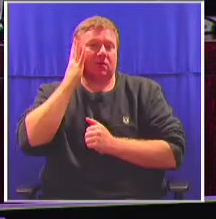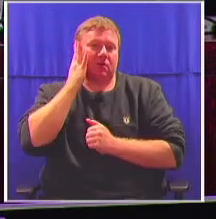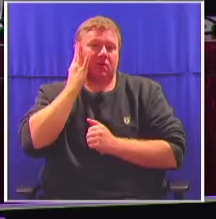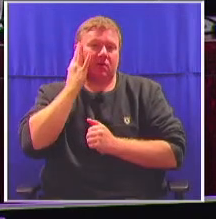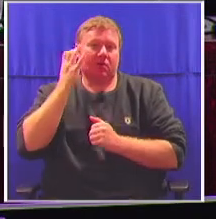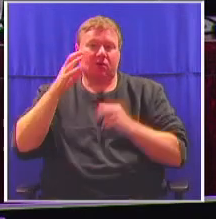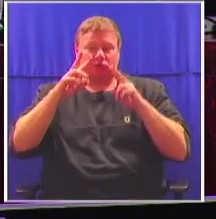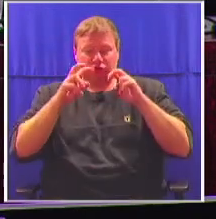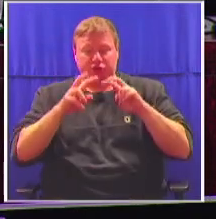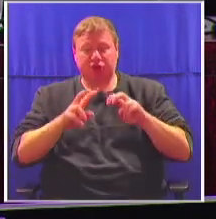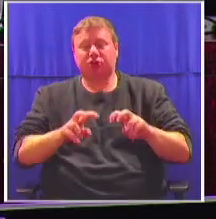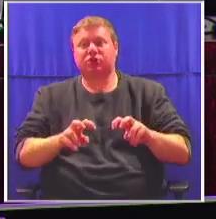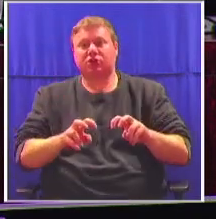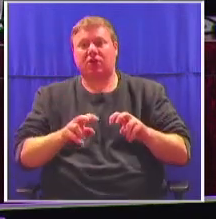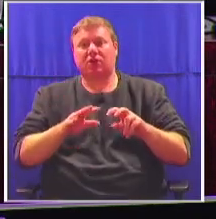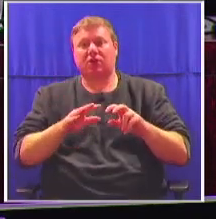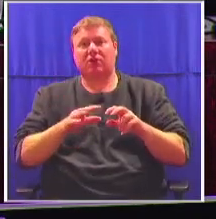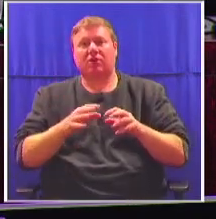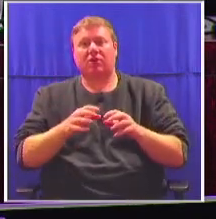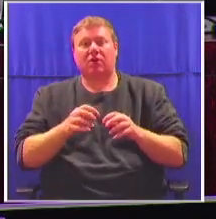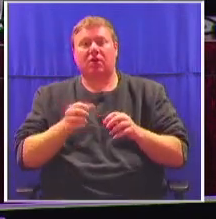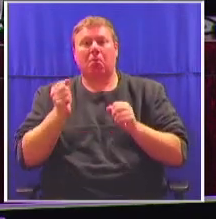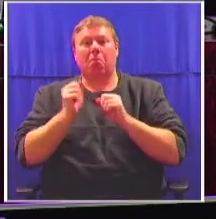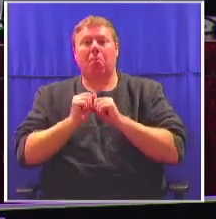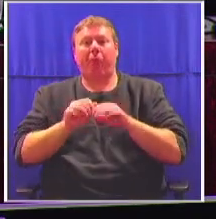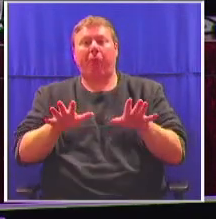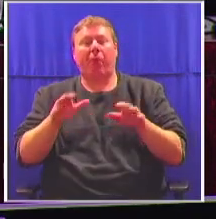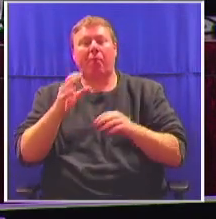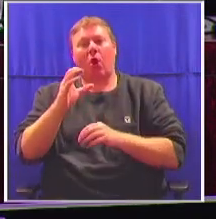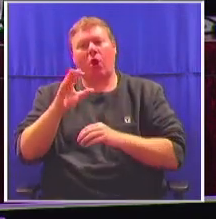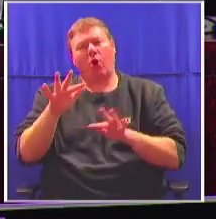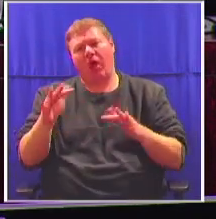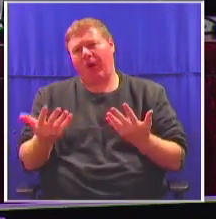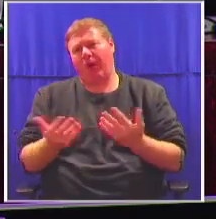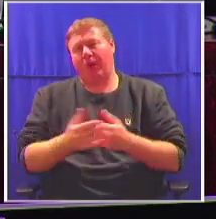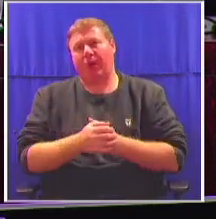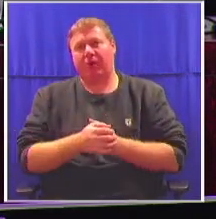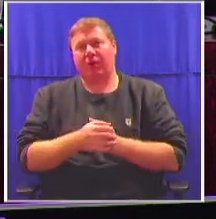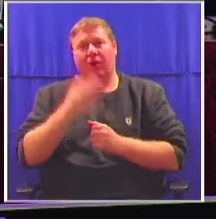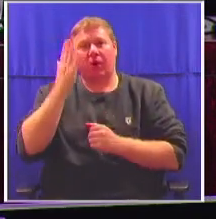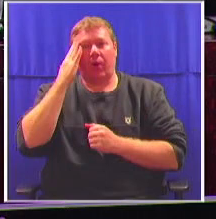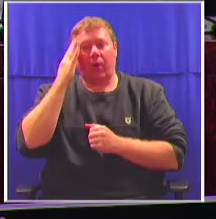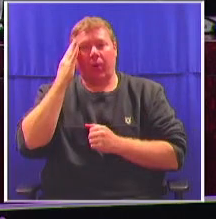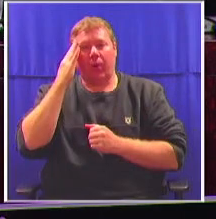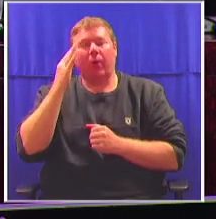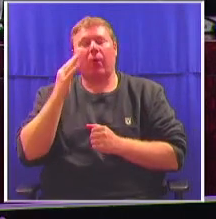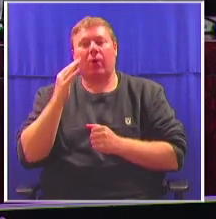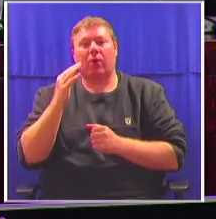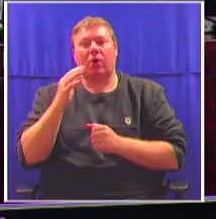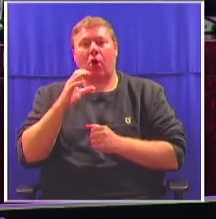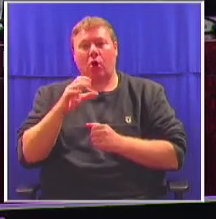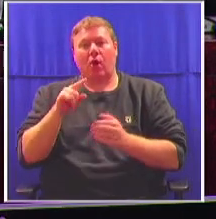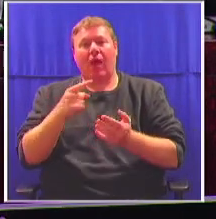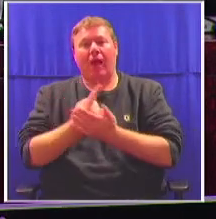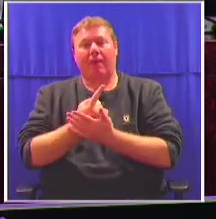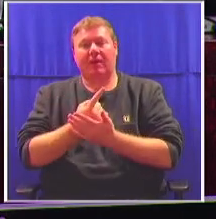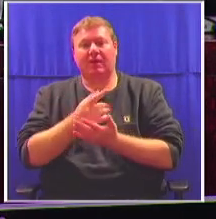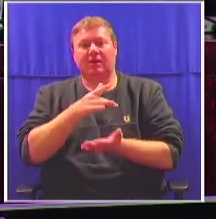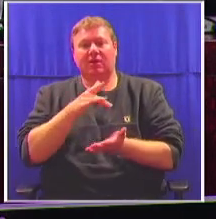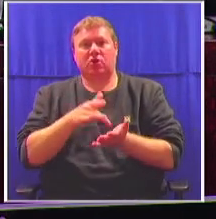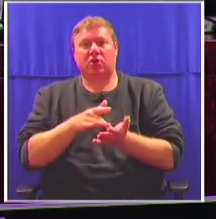still underway into the source of the outbreak, we do know that cholera thrives in conditions where there